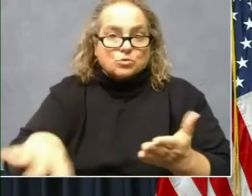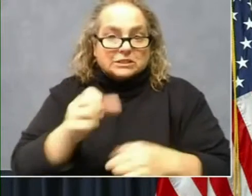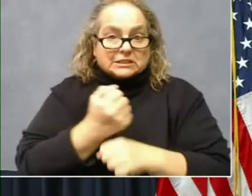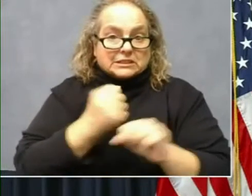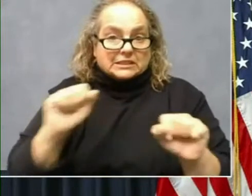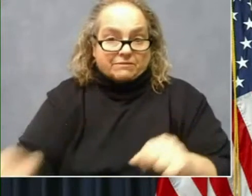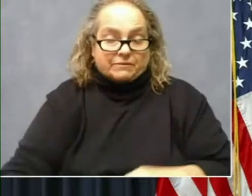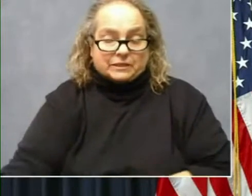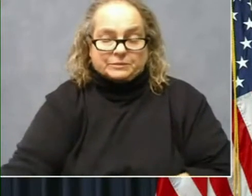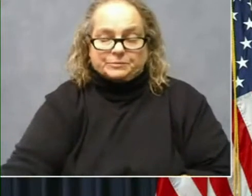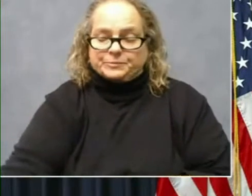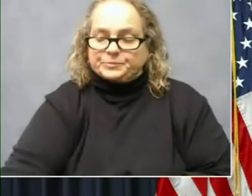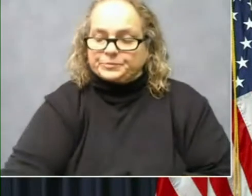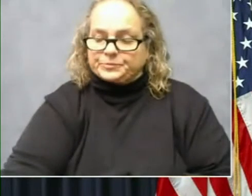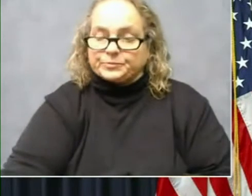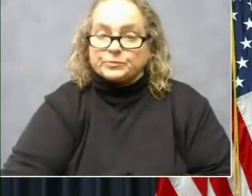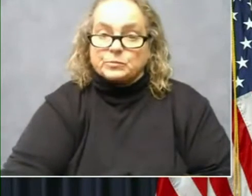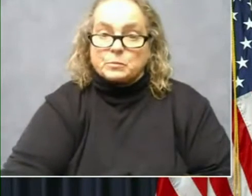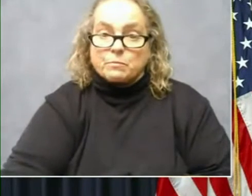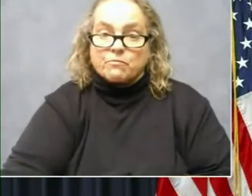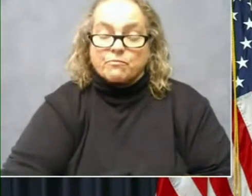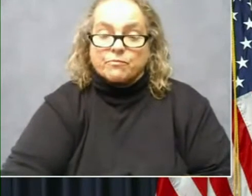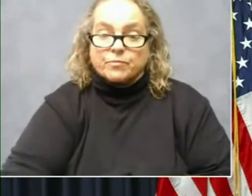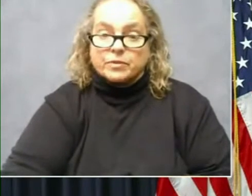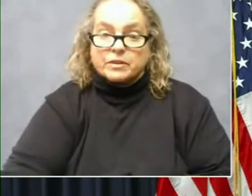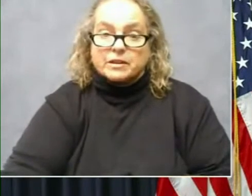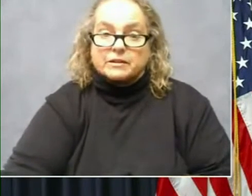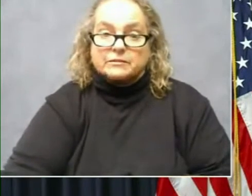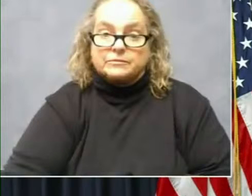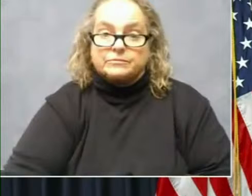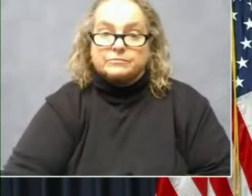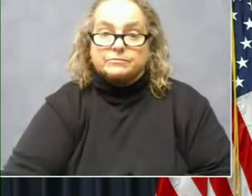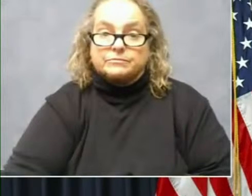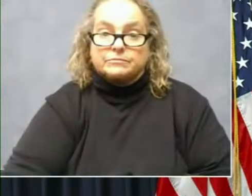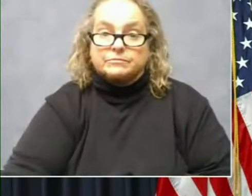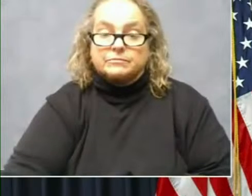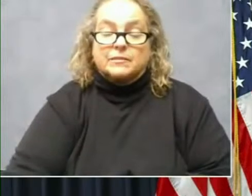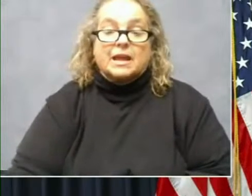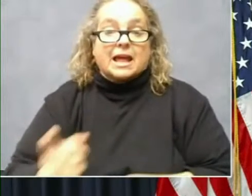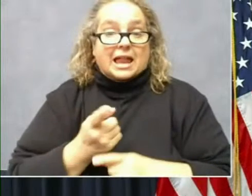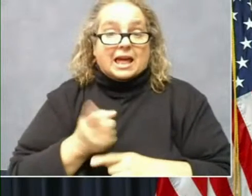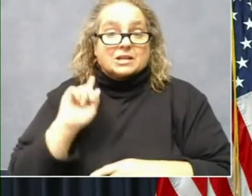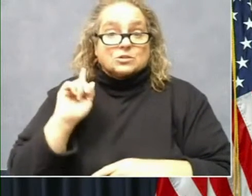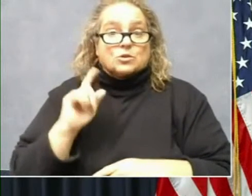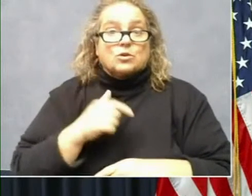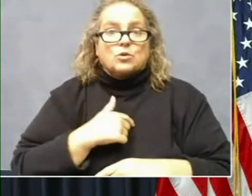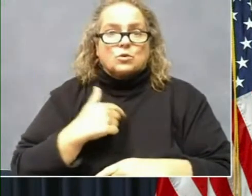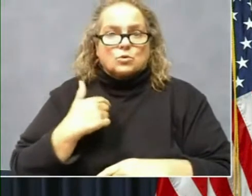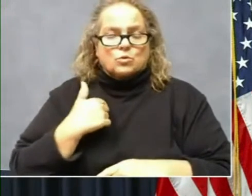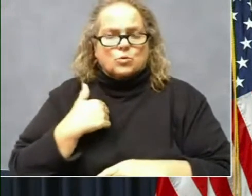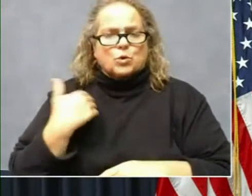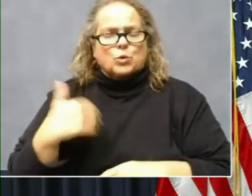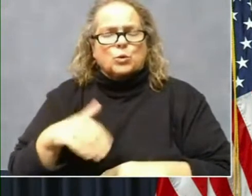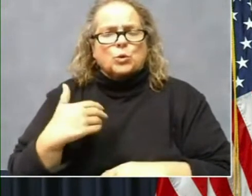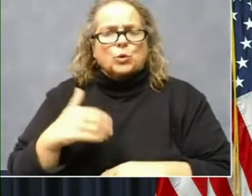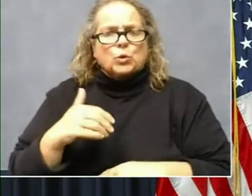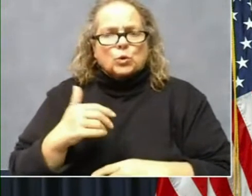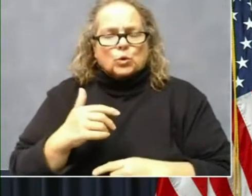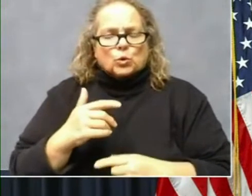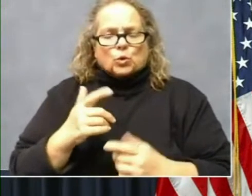So last week, we passed a couple of tough milestones. We